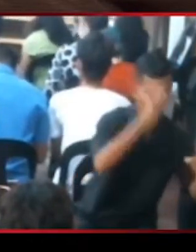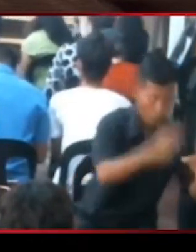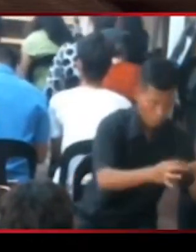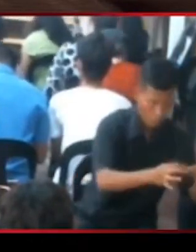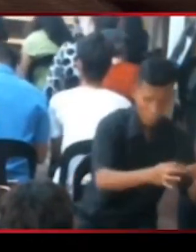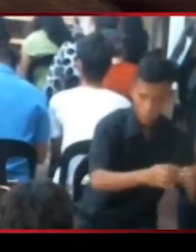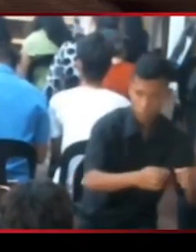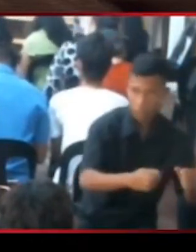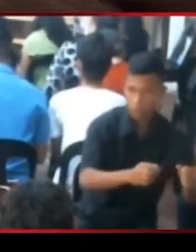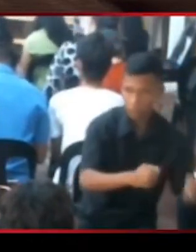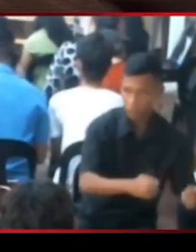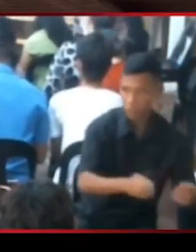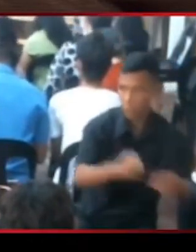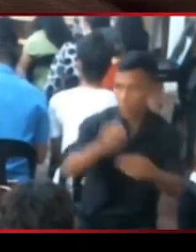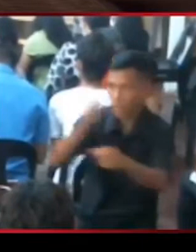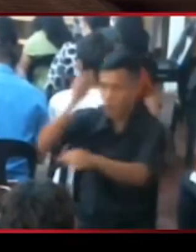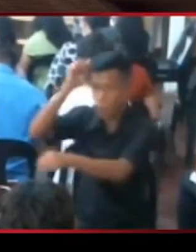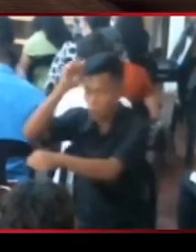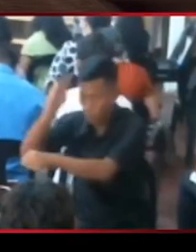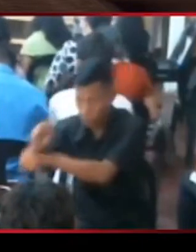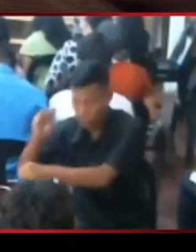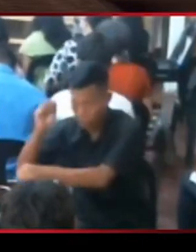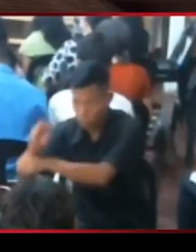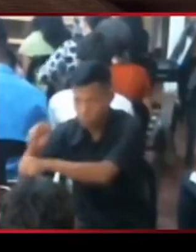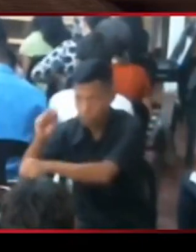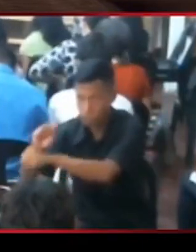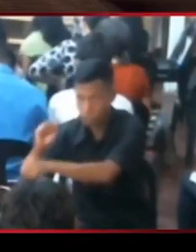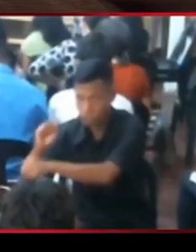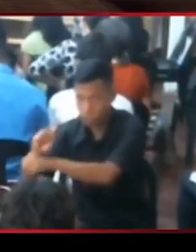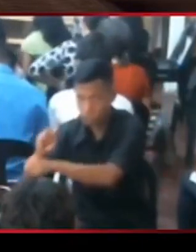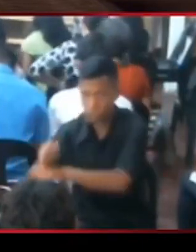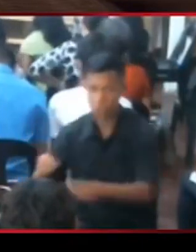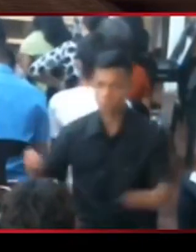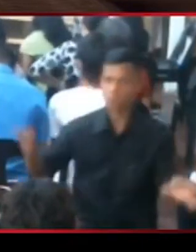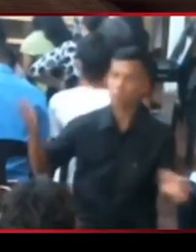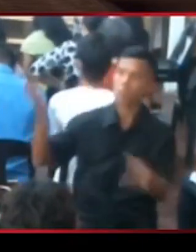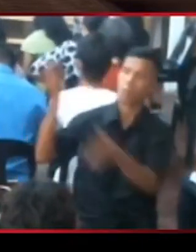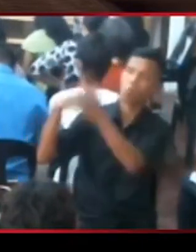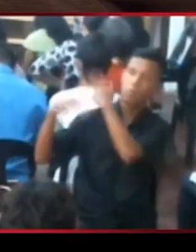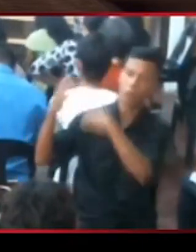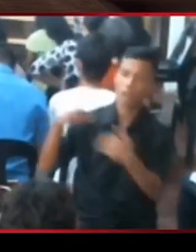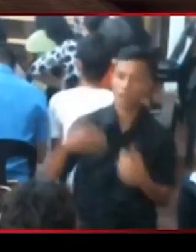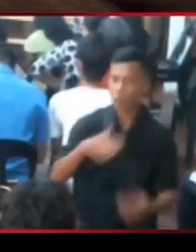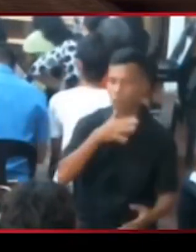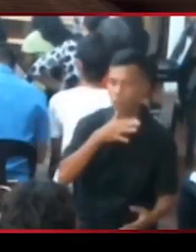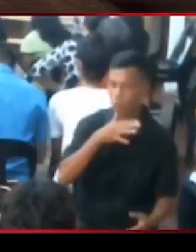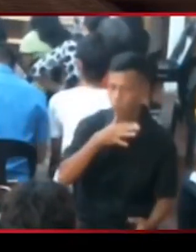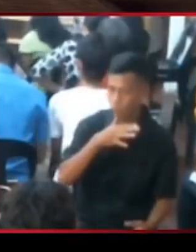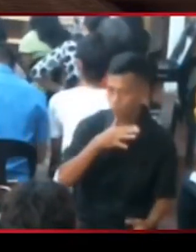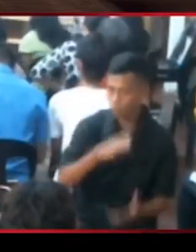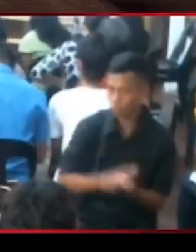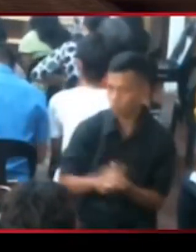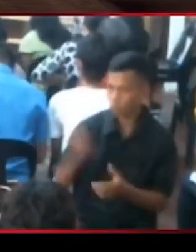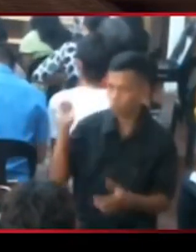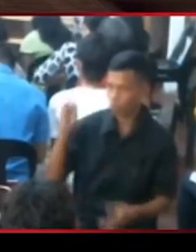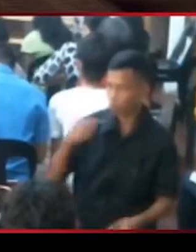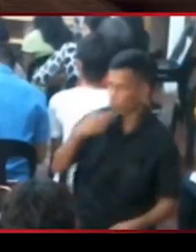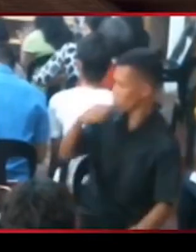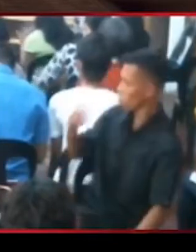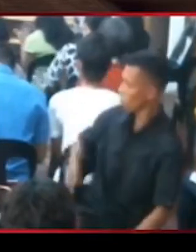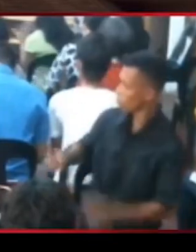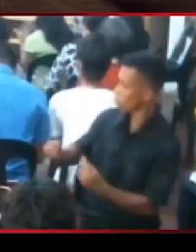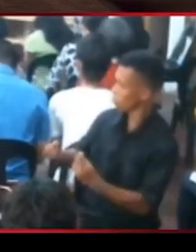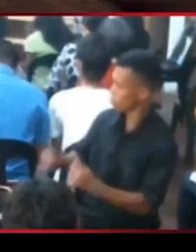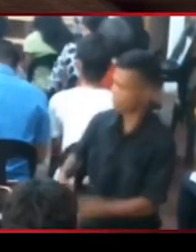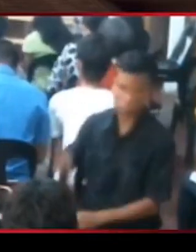Let me tell you, I'm in the house. My wife is telling me to do something. Now, it's bad enough I'm wearing a hearing